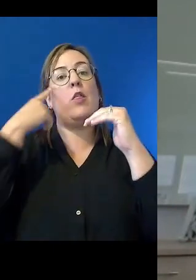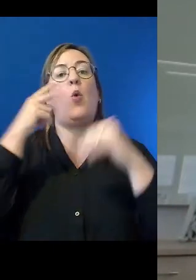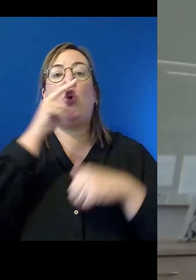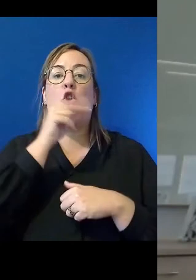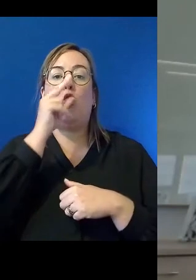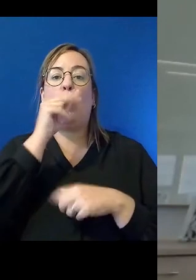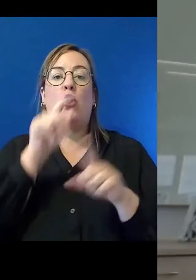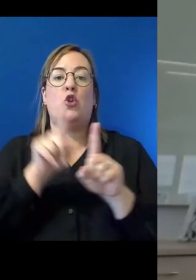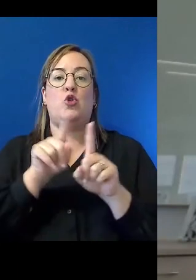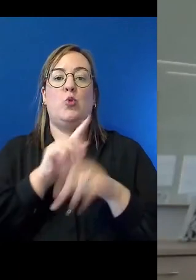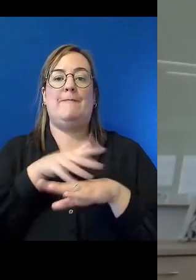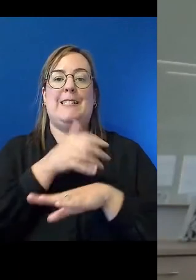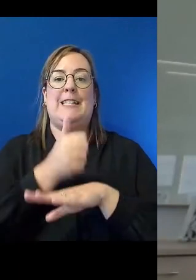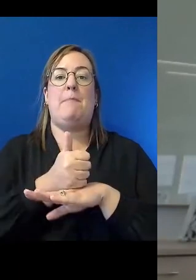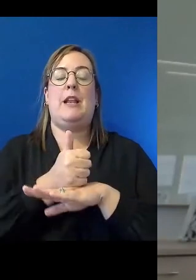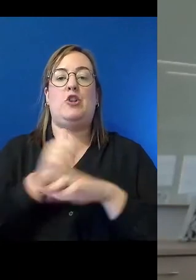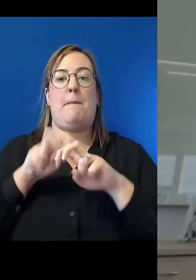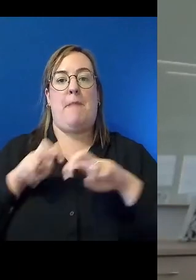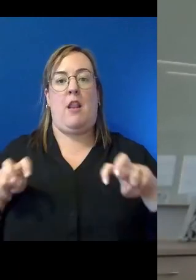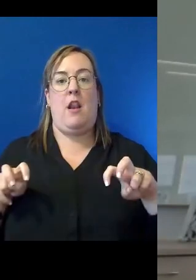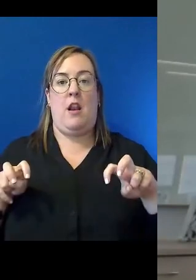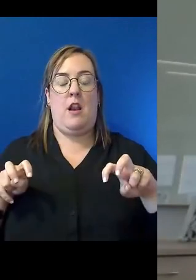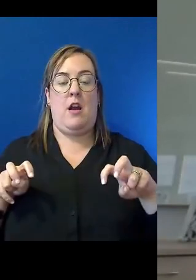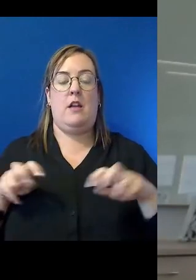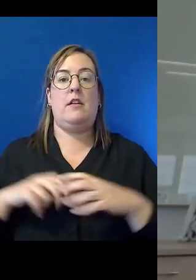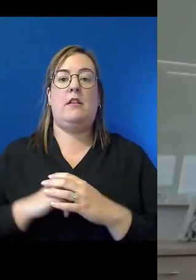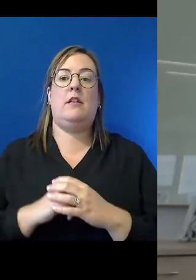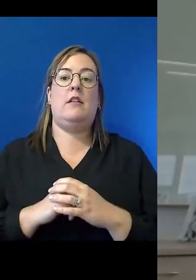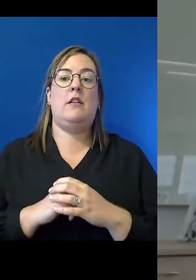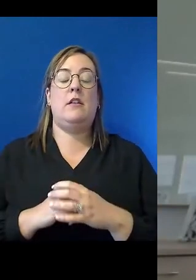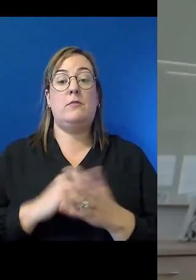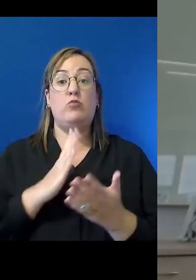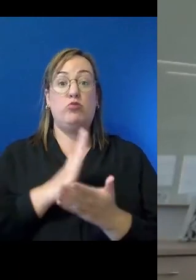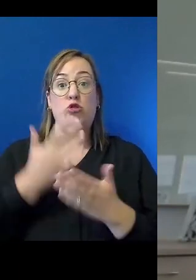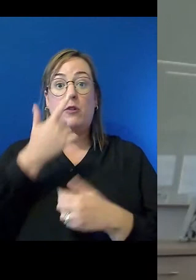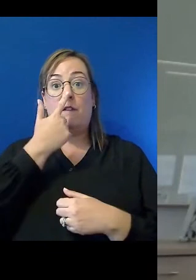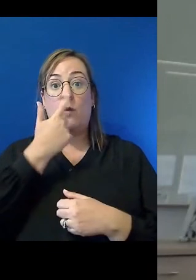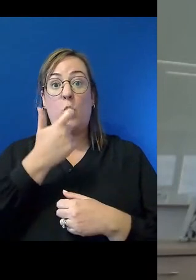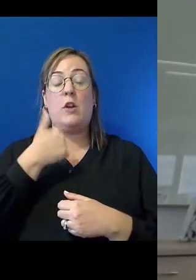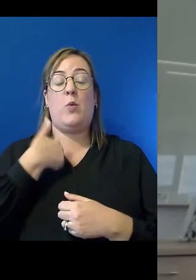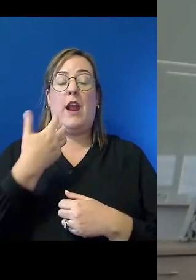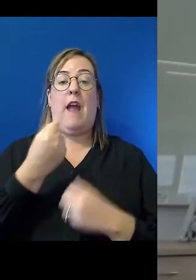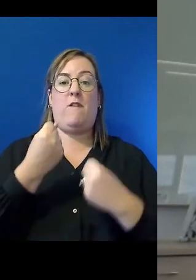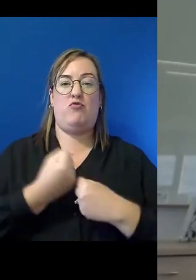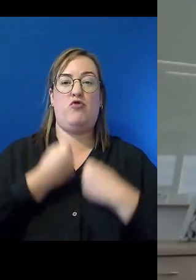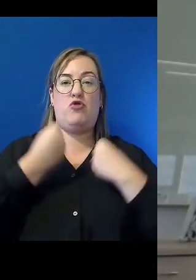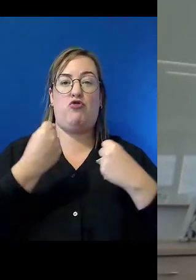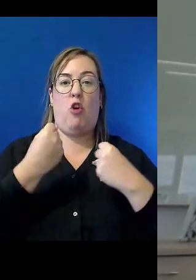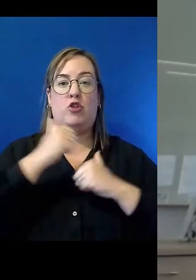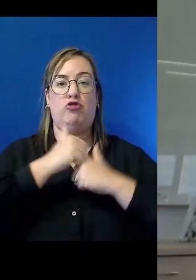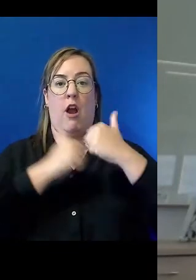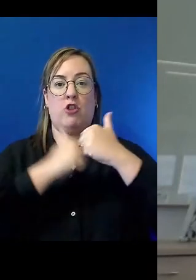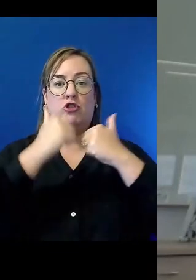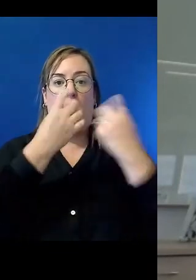as well. So we're quite fortunate that we've got that strong infrastructure in place that we've modelled